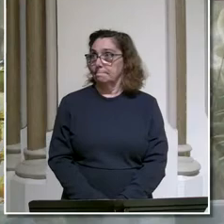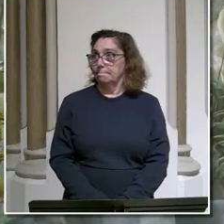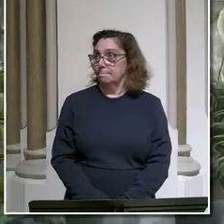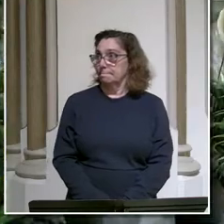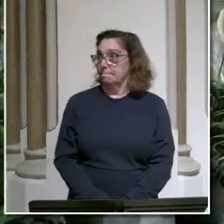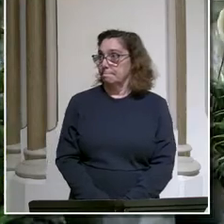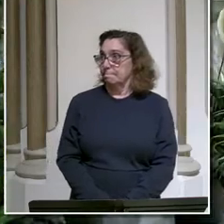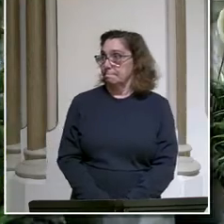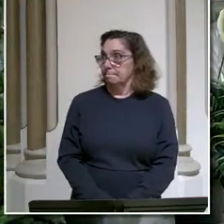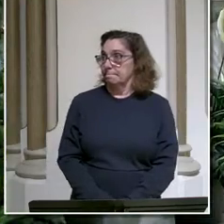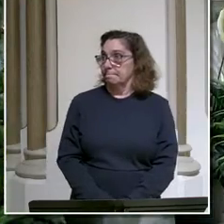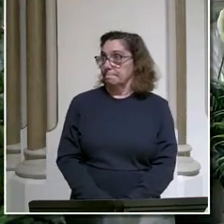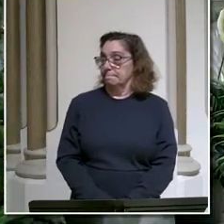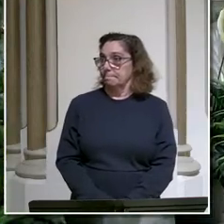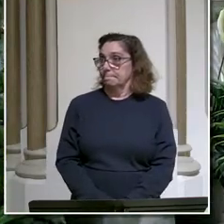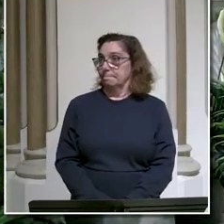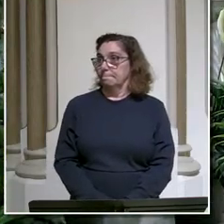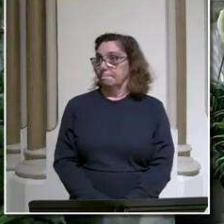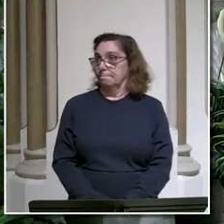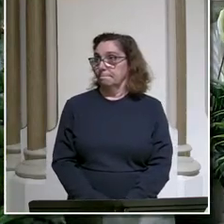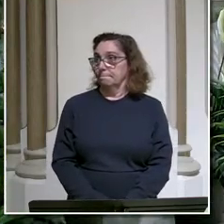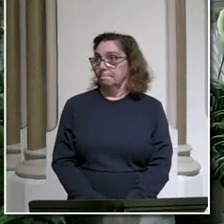The body of Christ. Amen.